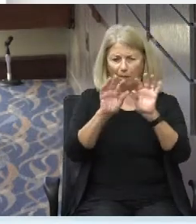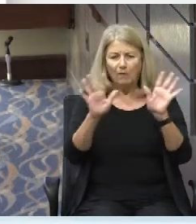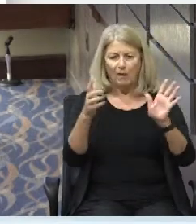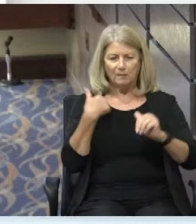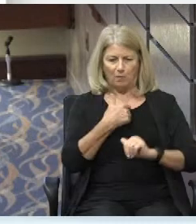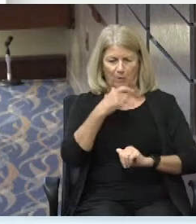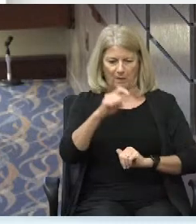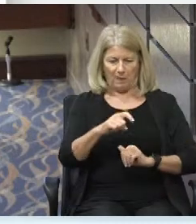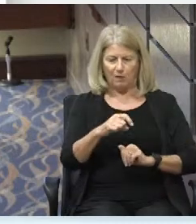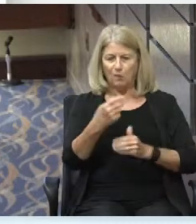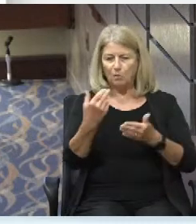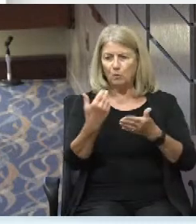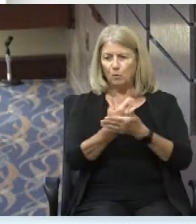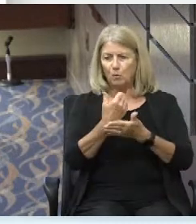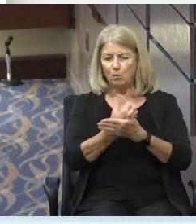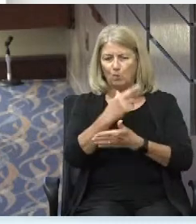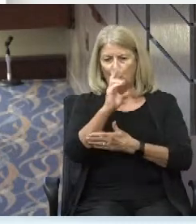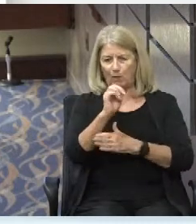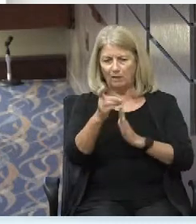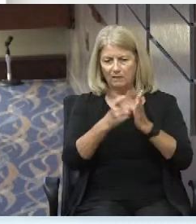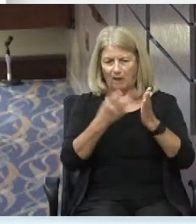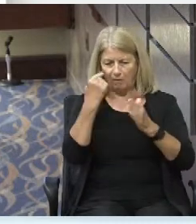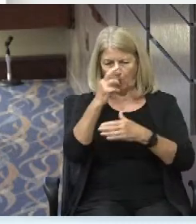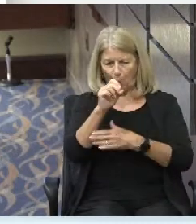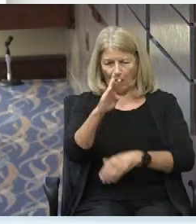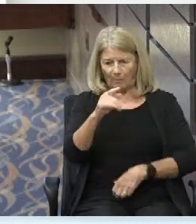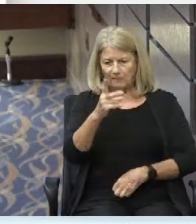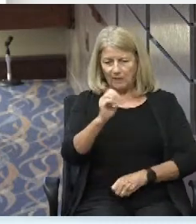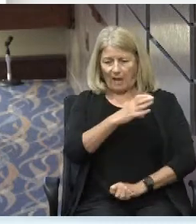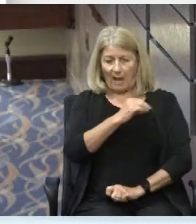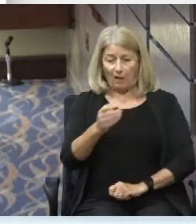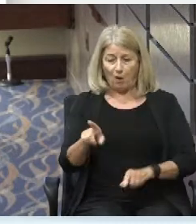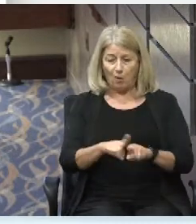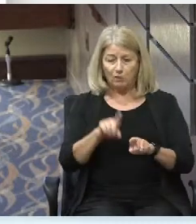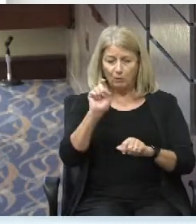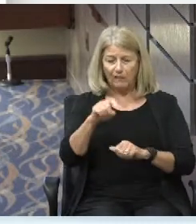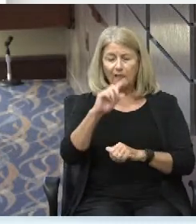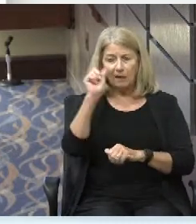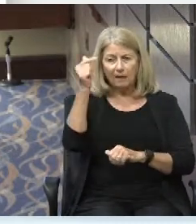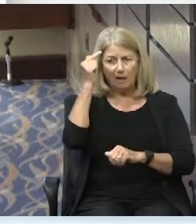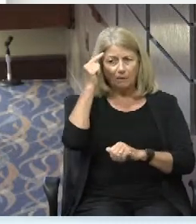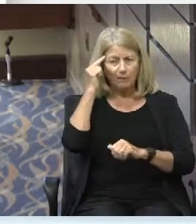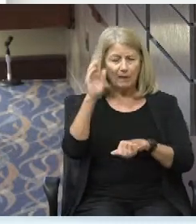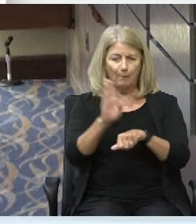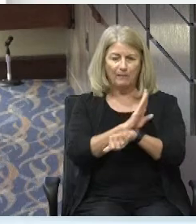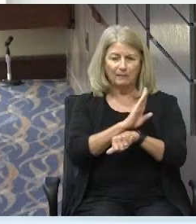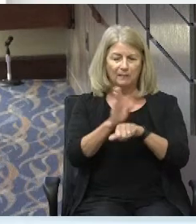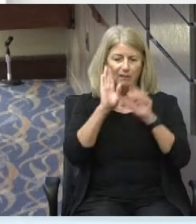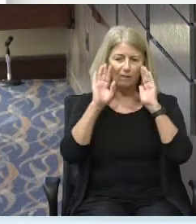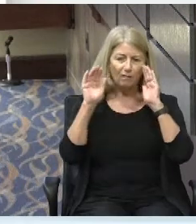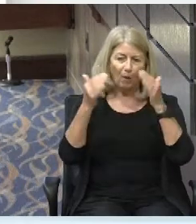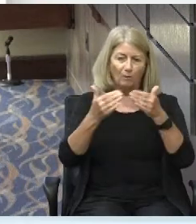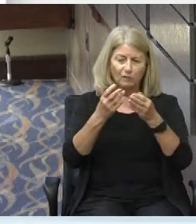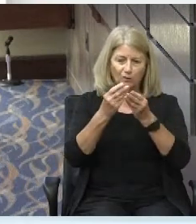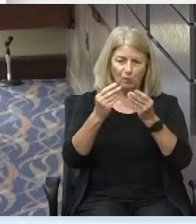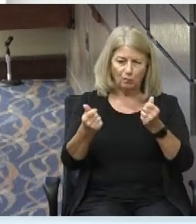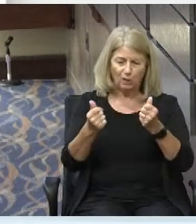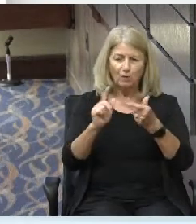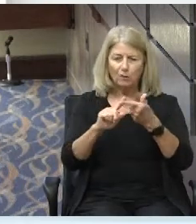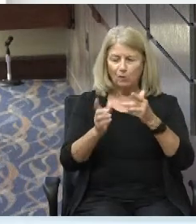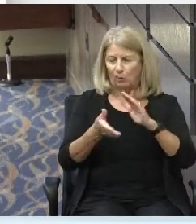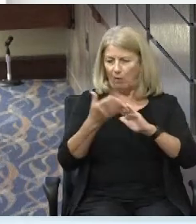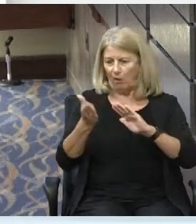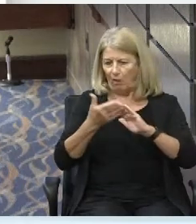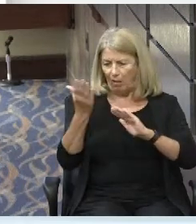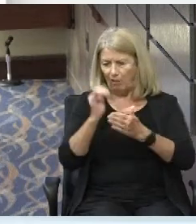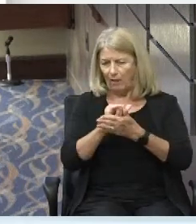a new redesign of the website. And then we also needed a government business-focused solution to drive that website, to